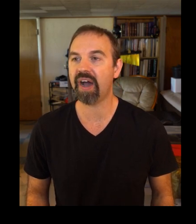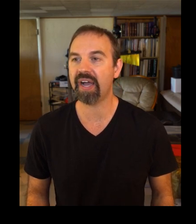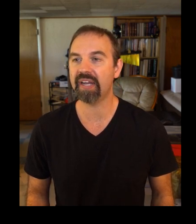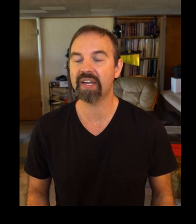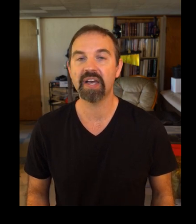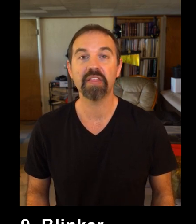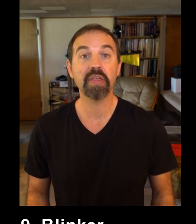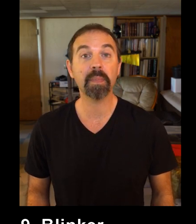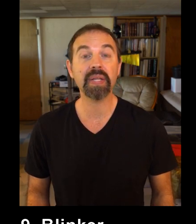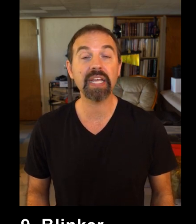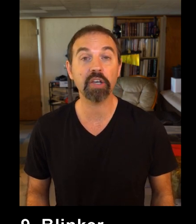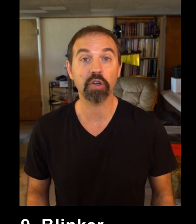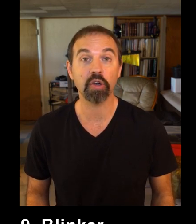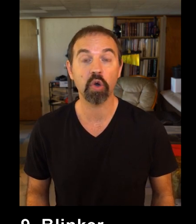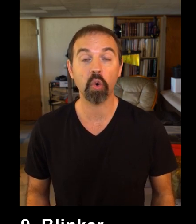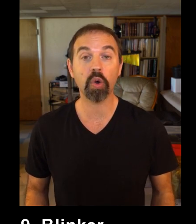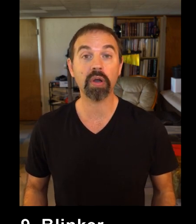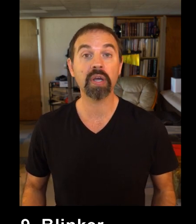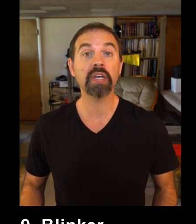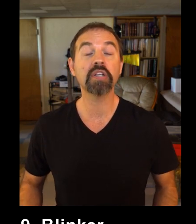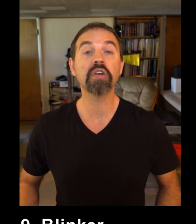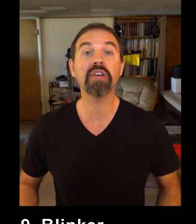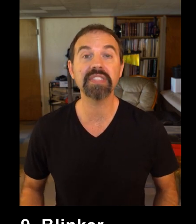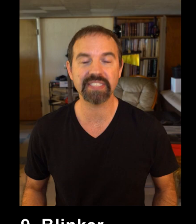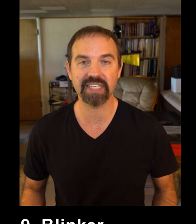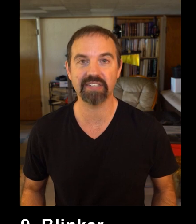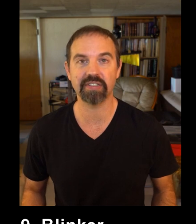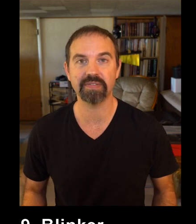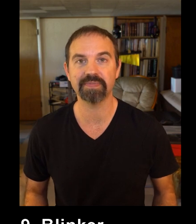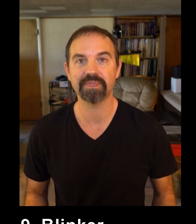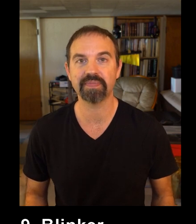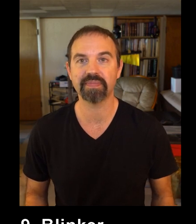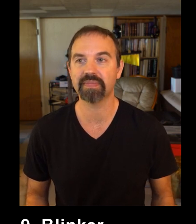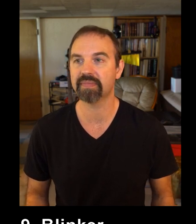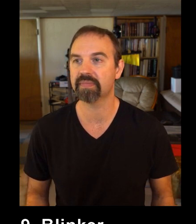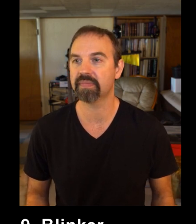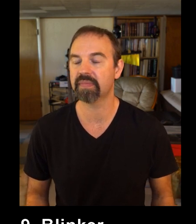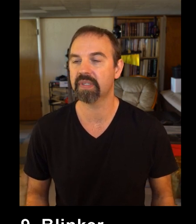Number 9, the blinker or turn signal.